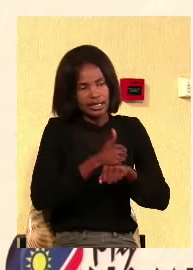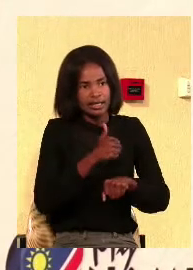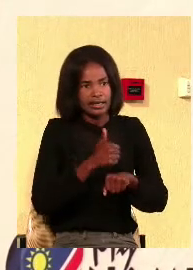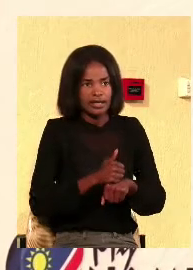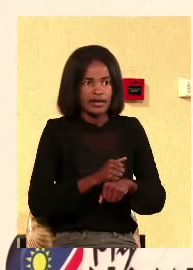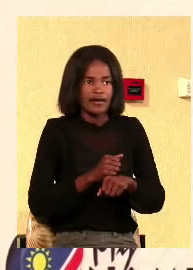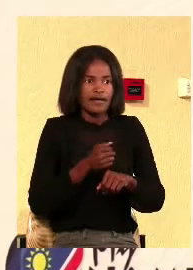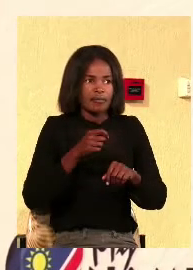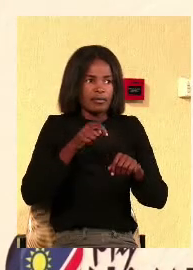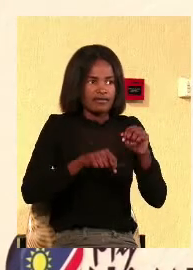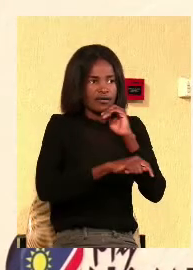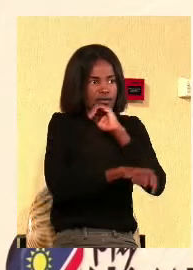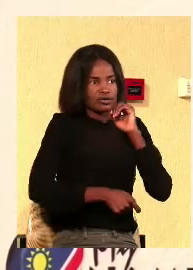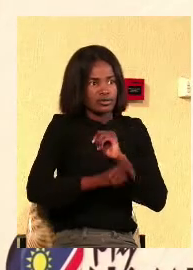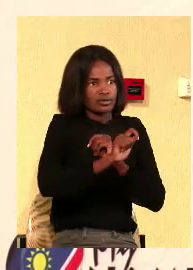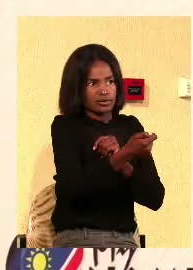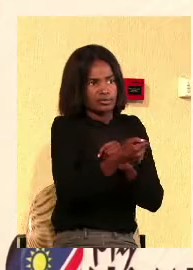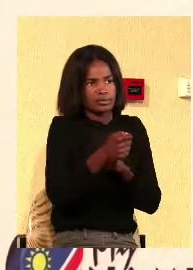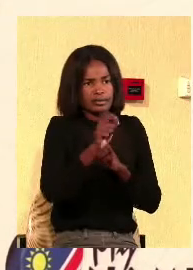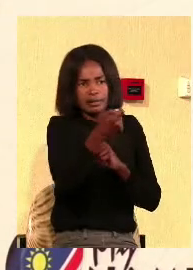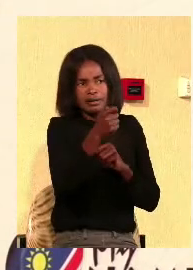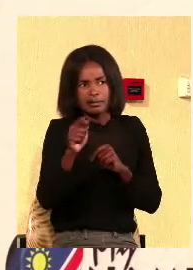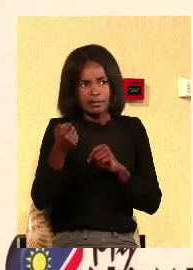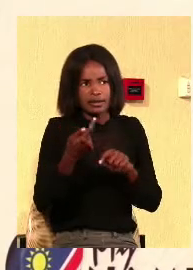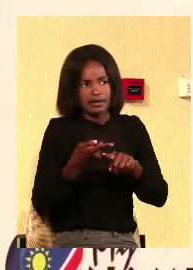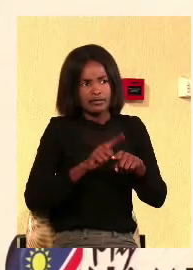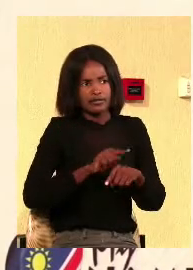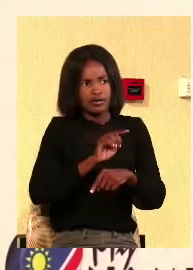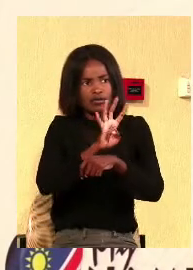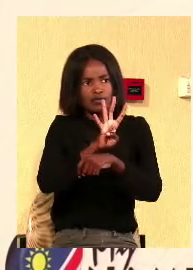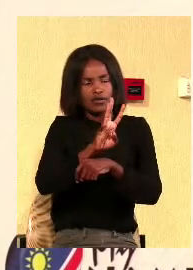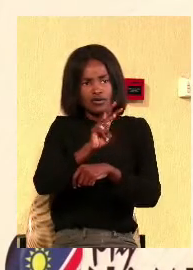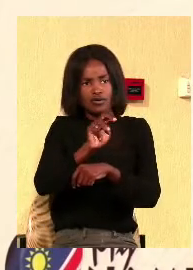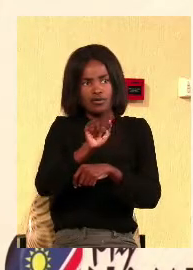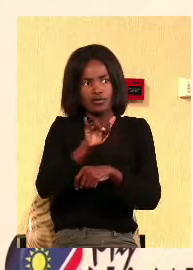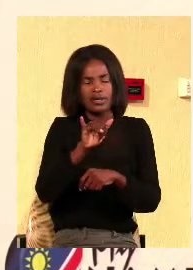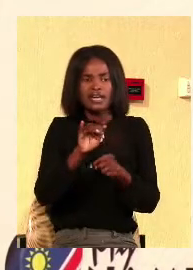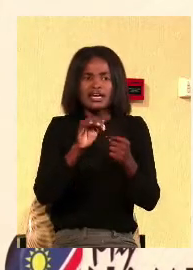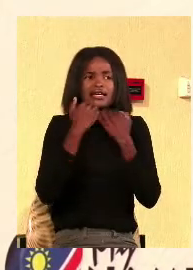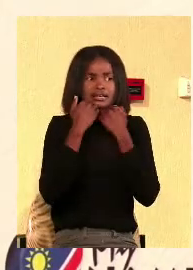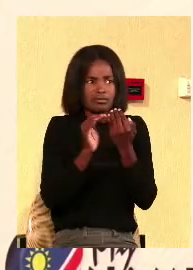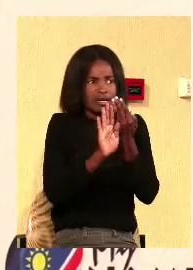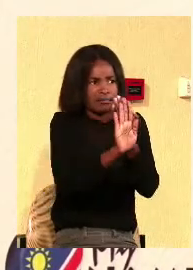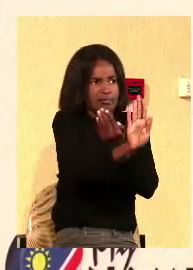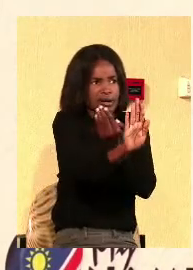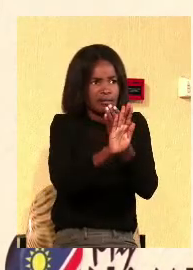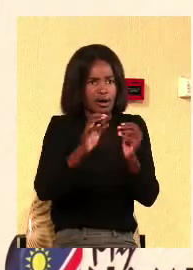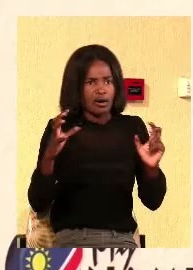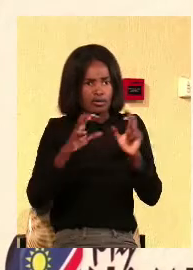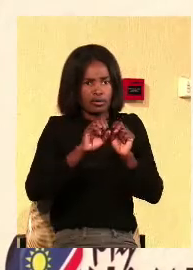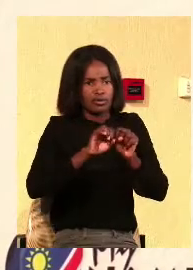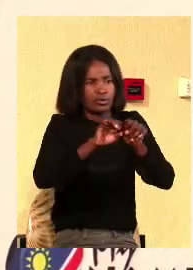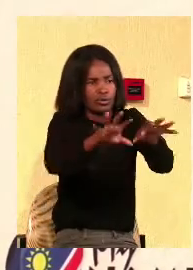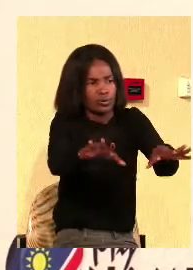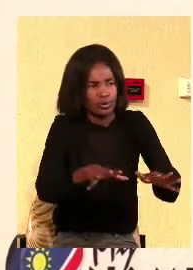really try by all means to prevent community transmission if it didn't happen yet. But of course,